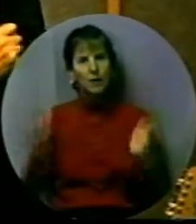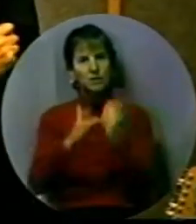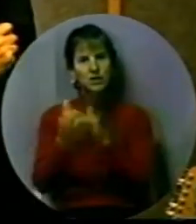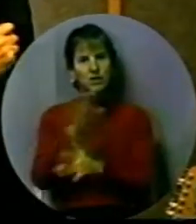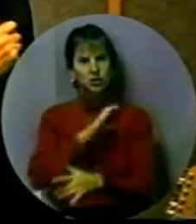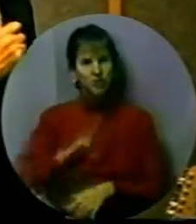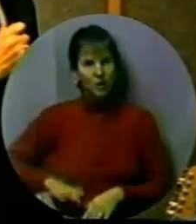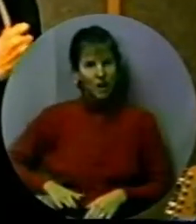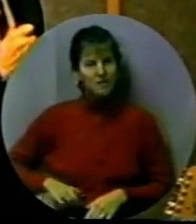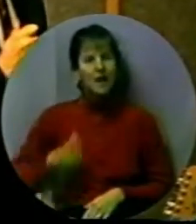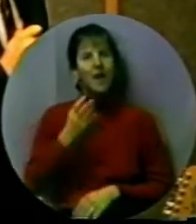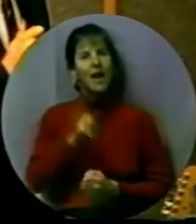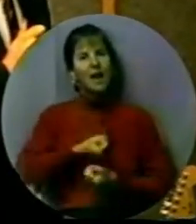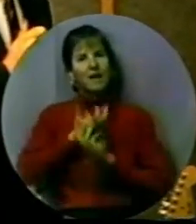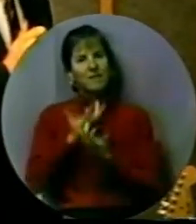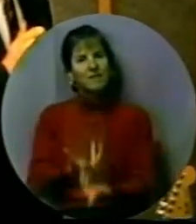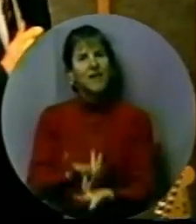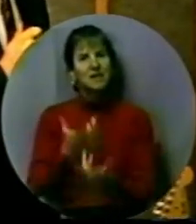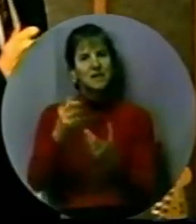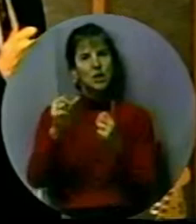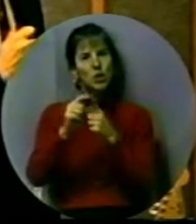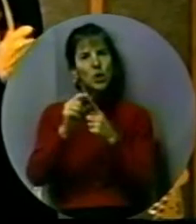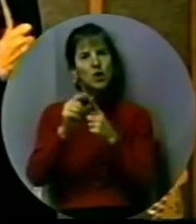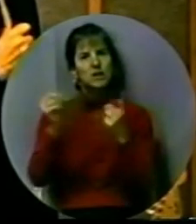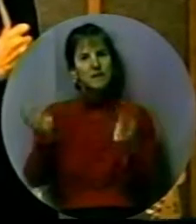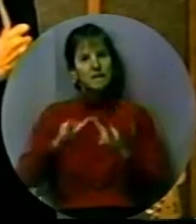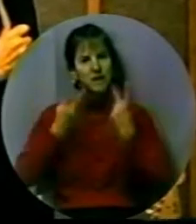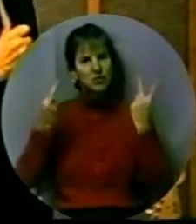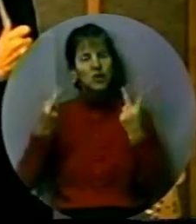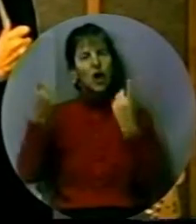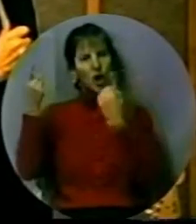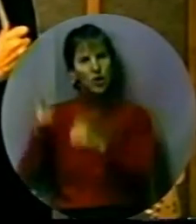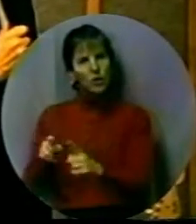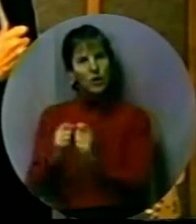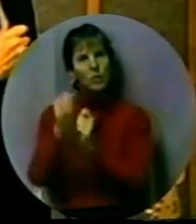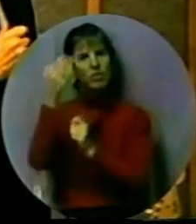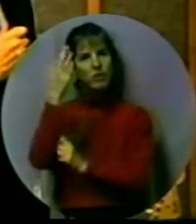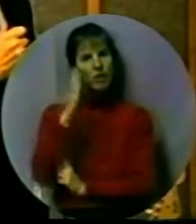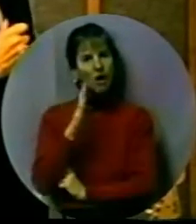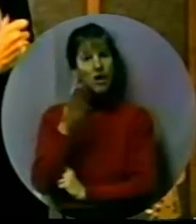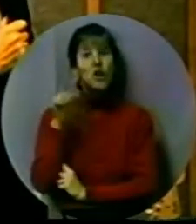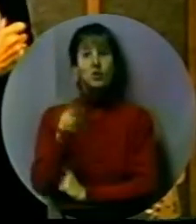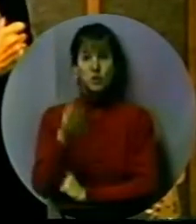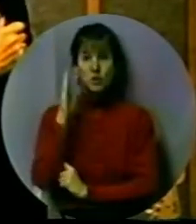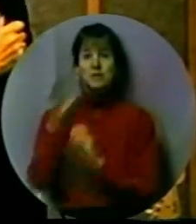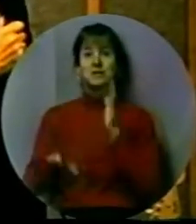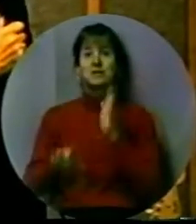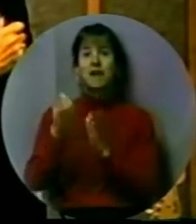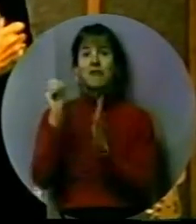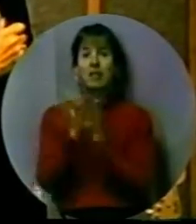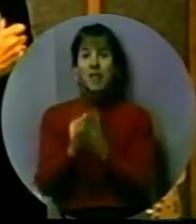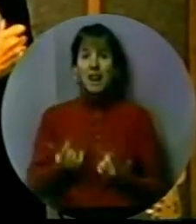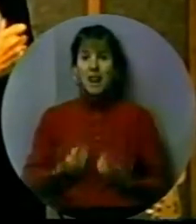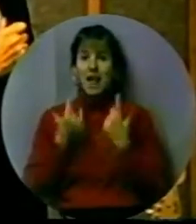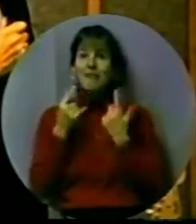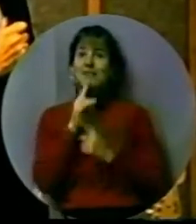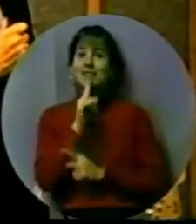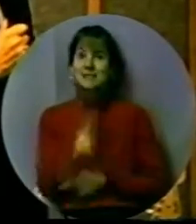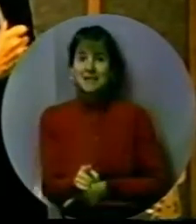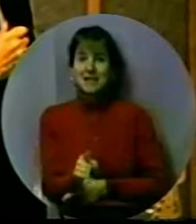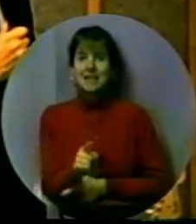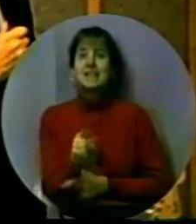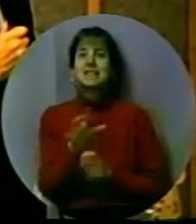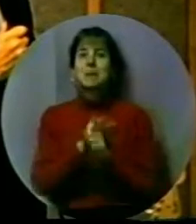Jesus Christ and confessing the words of victory, agreeing with God, you'll discover that life indeed